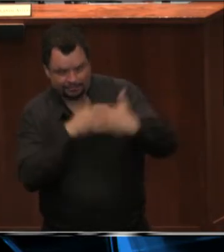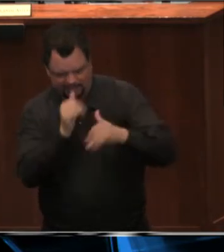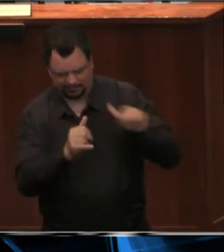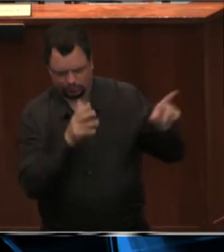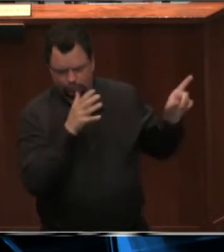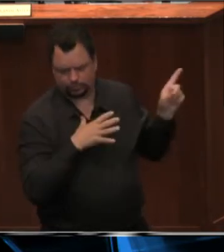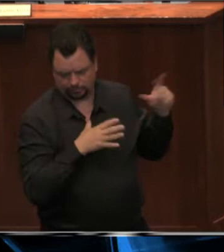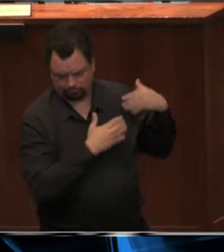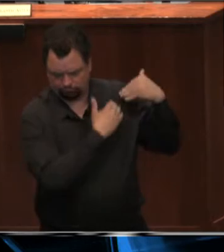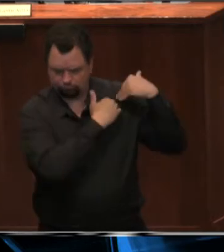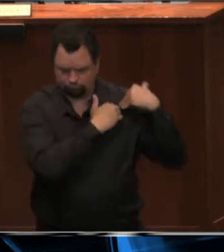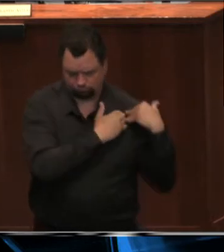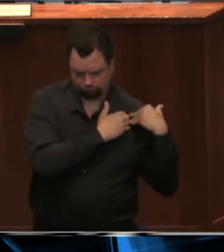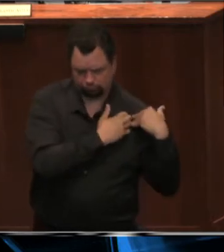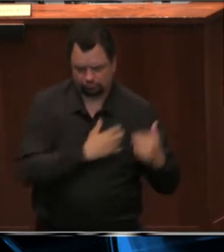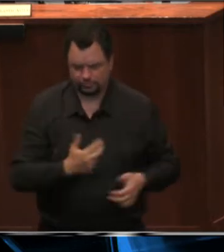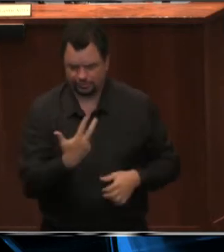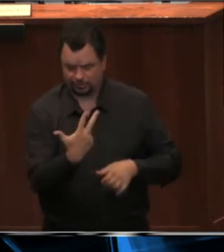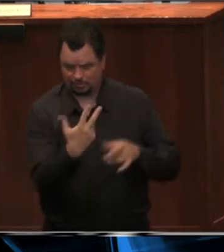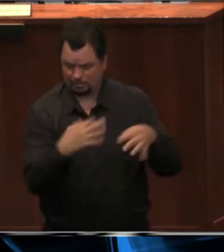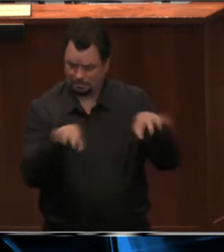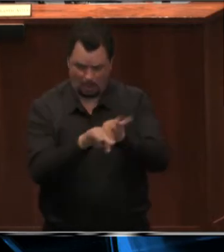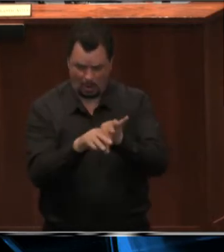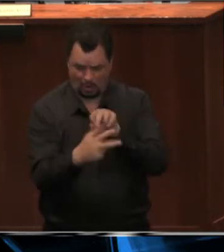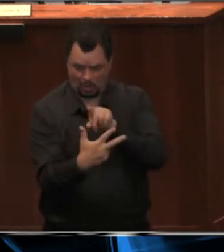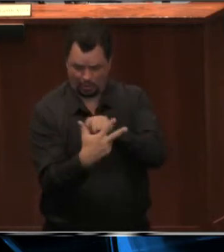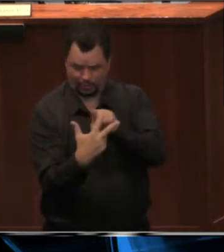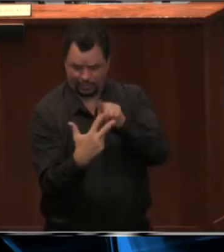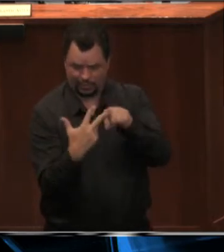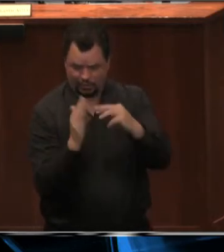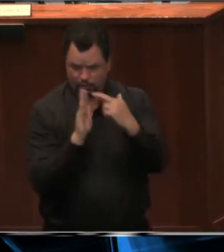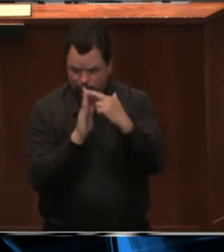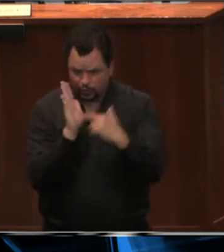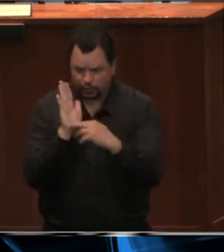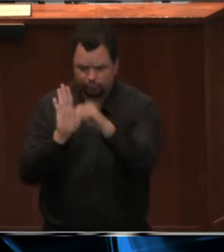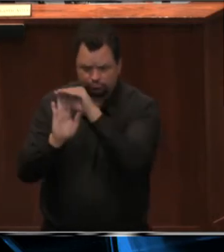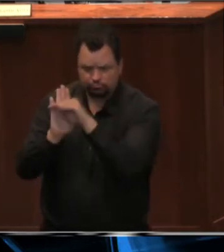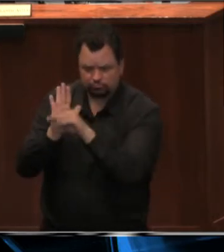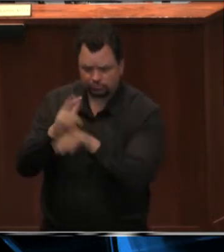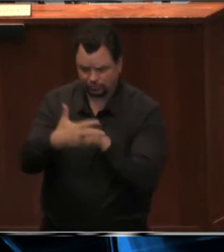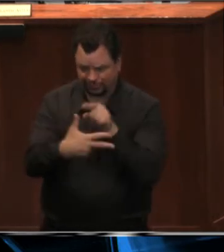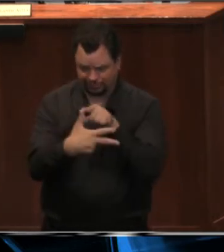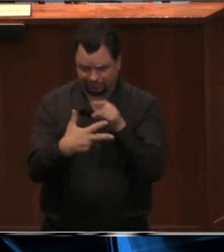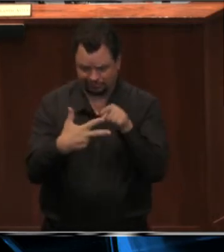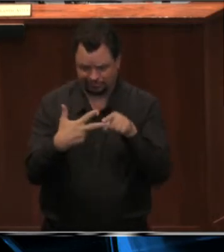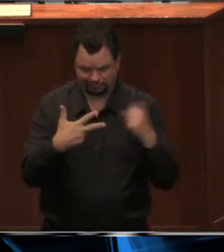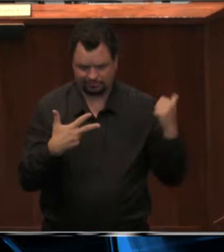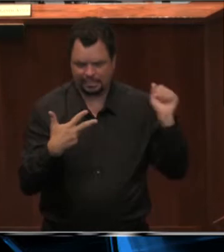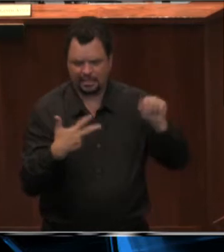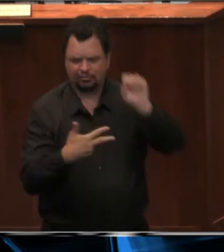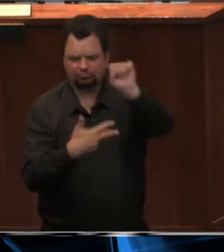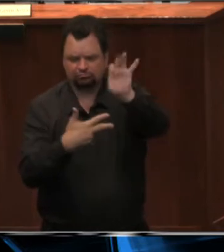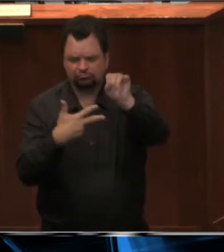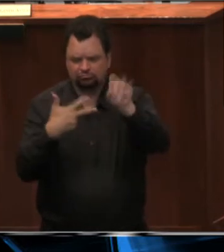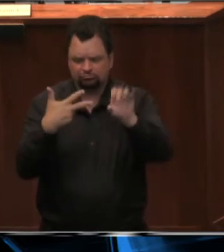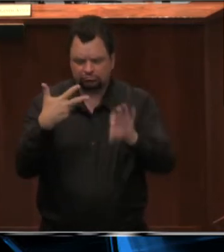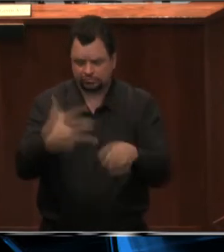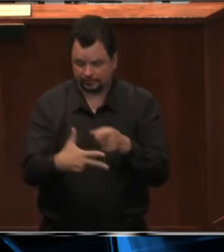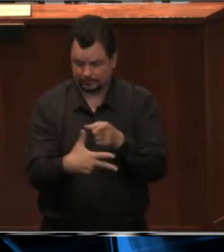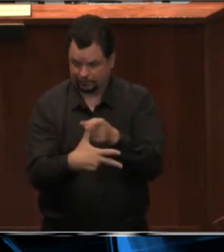like everyone to remember, and I can almost recite them. The first one is that our health department